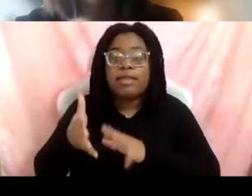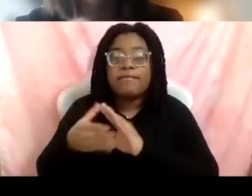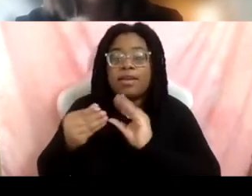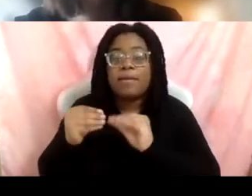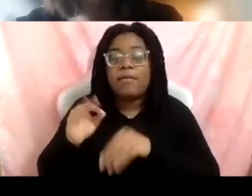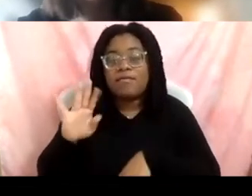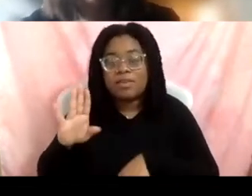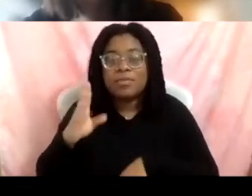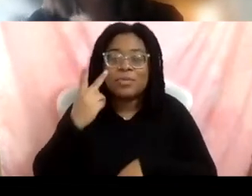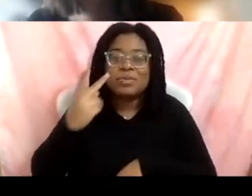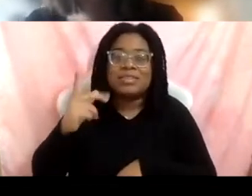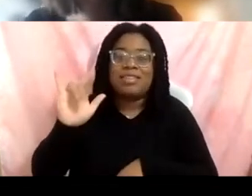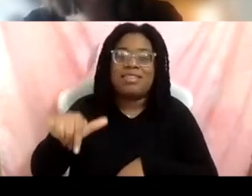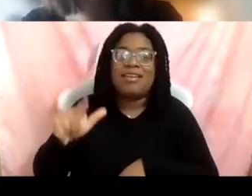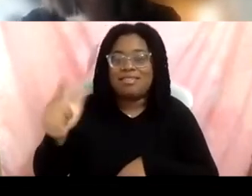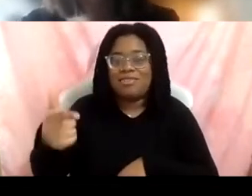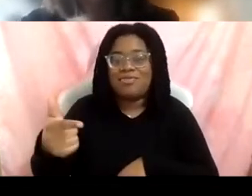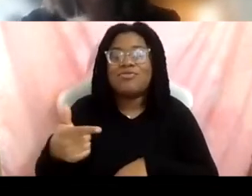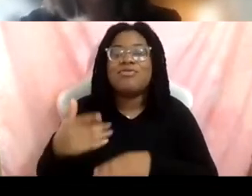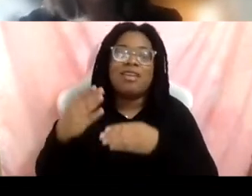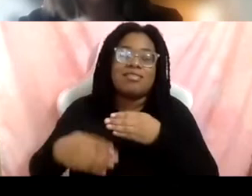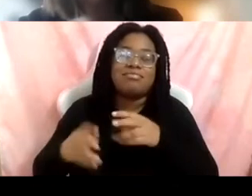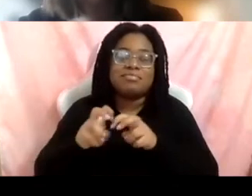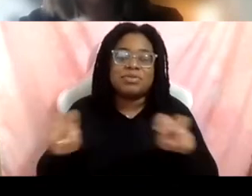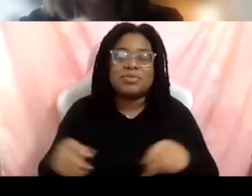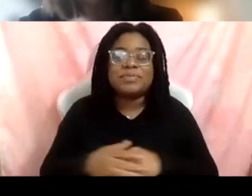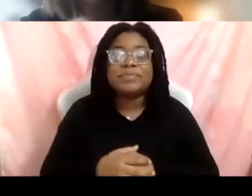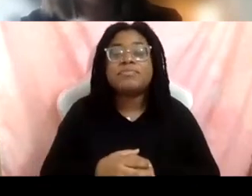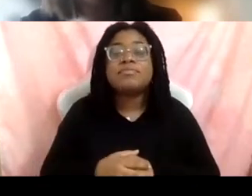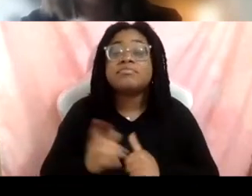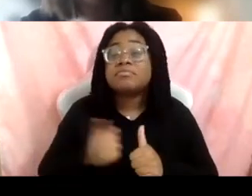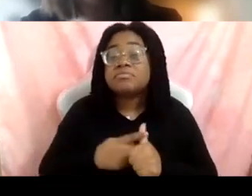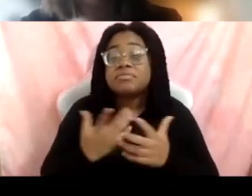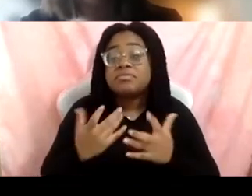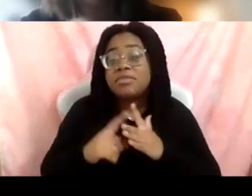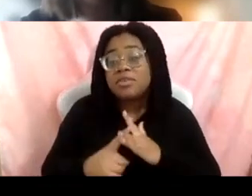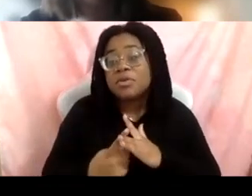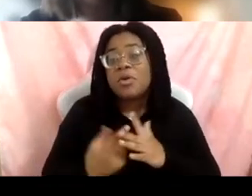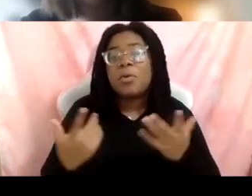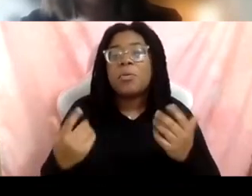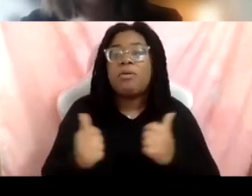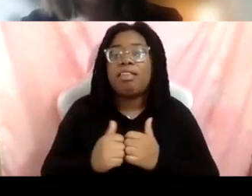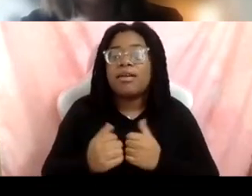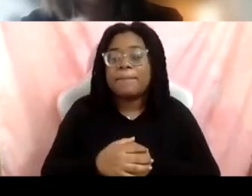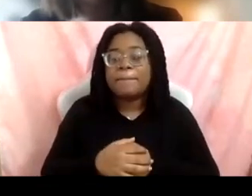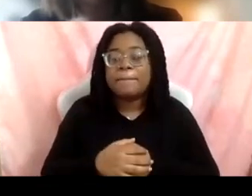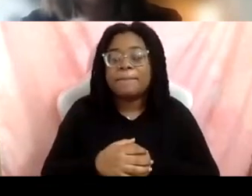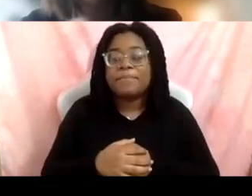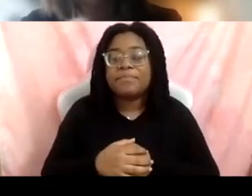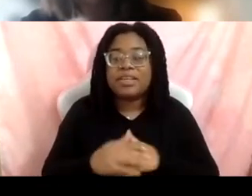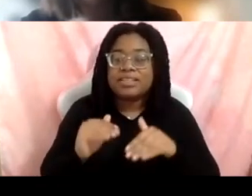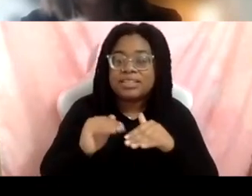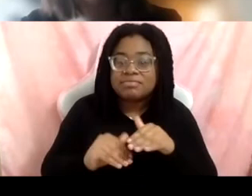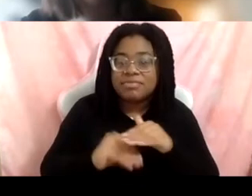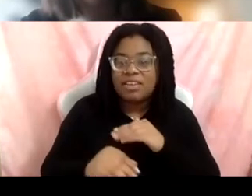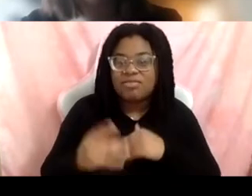there. We'll get to those towards the end of the panel. So first off, I guess I'd like to start by just, accessibility can look